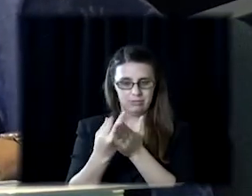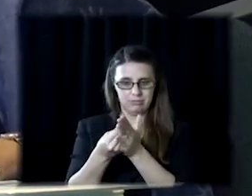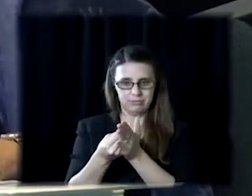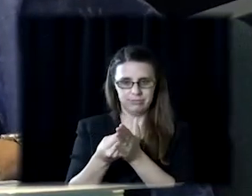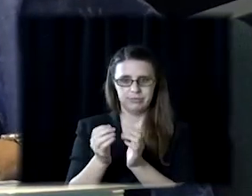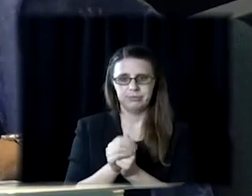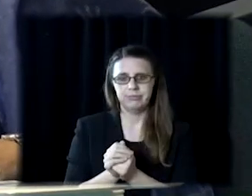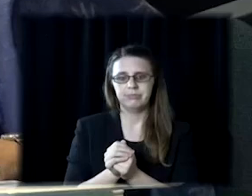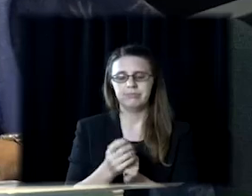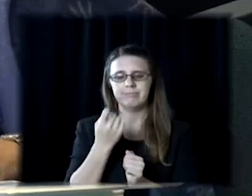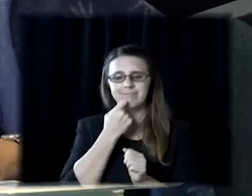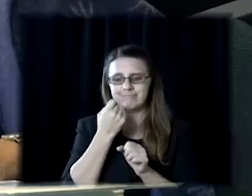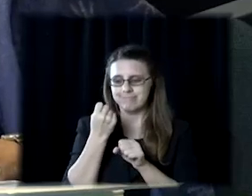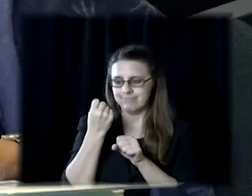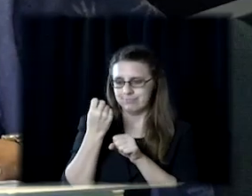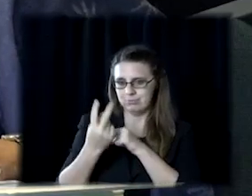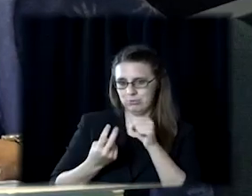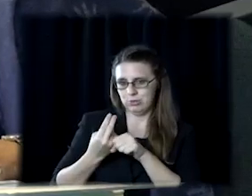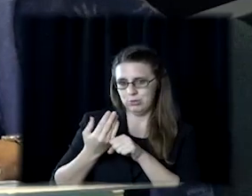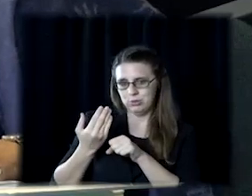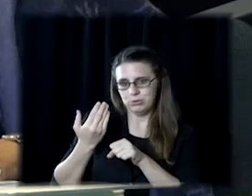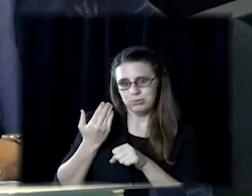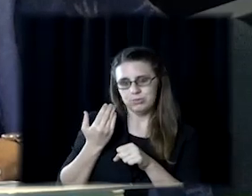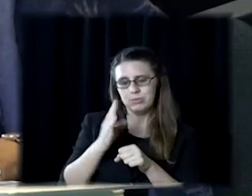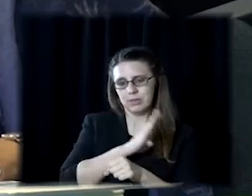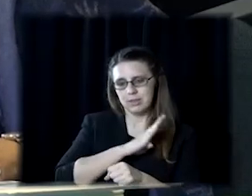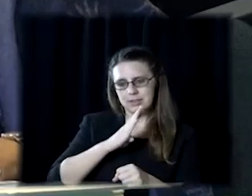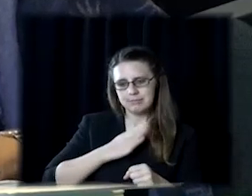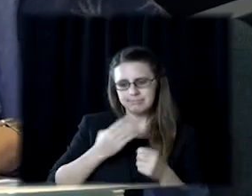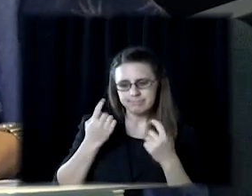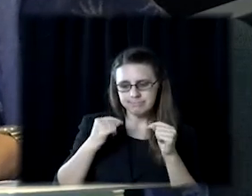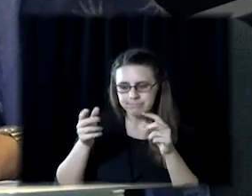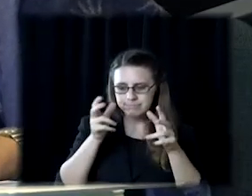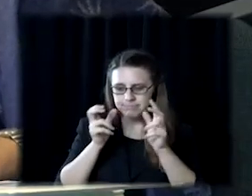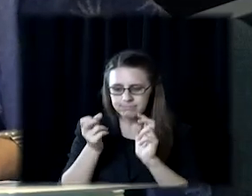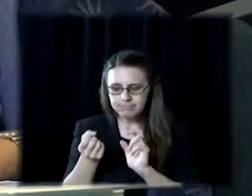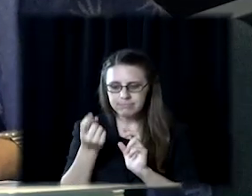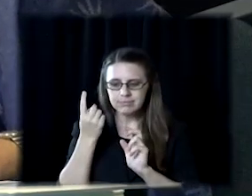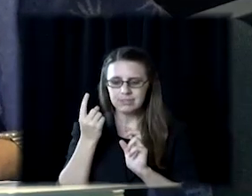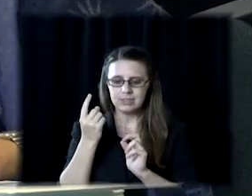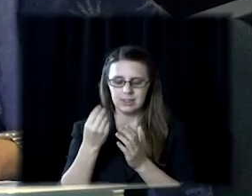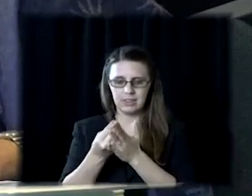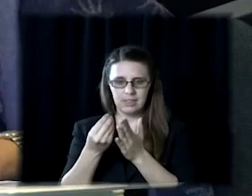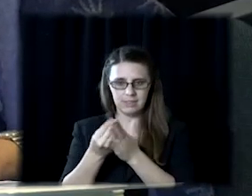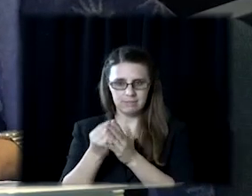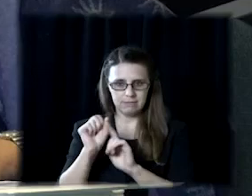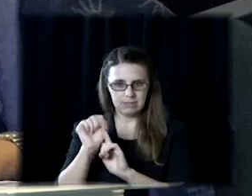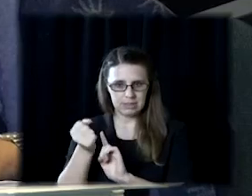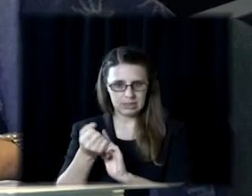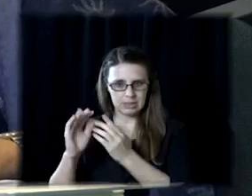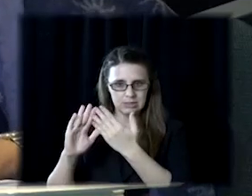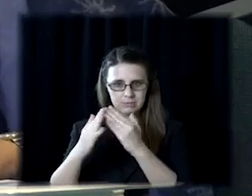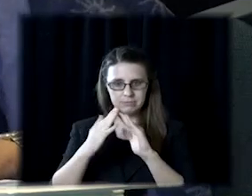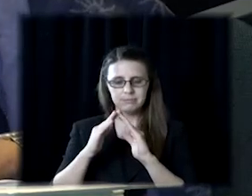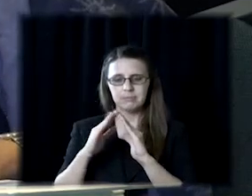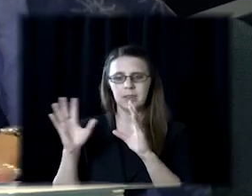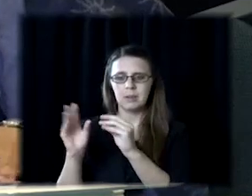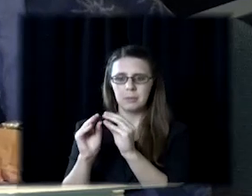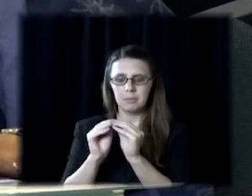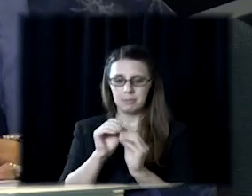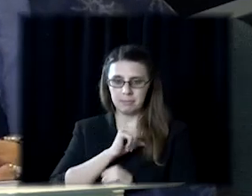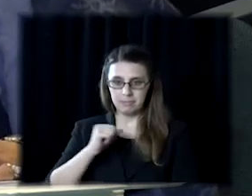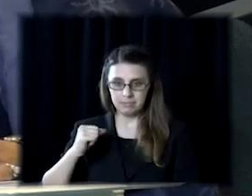Board has been working to better understand the fiscal situation at the municipality level by holding several meetings with mayors, CRIM officials, and